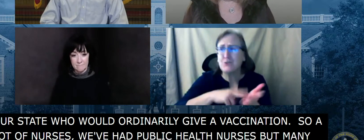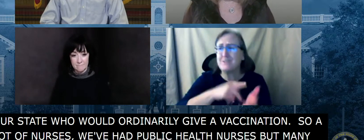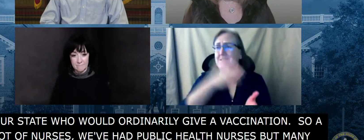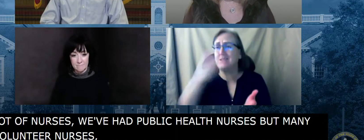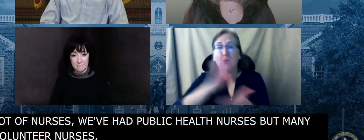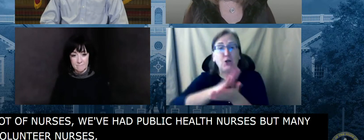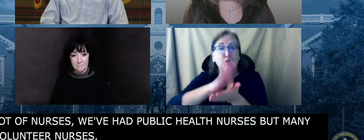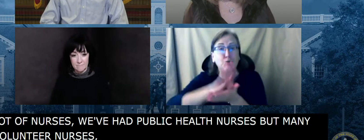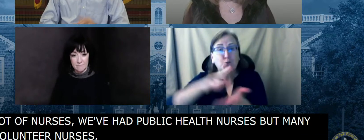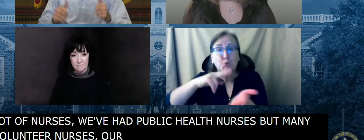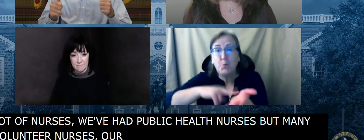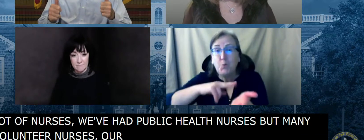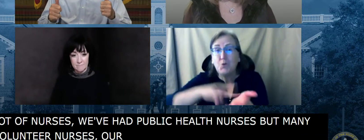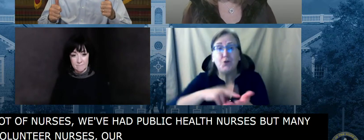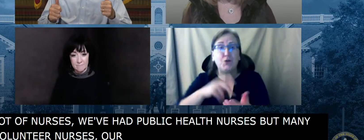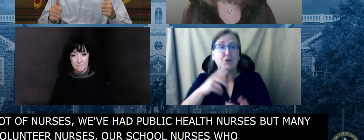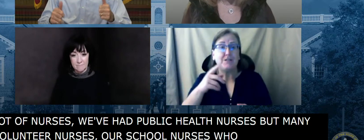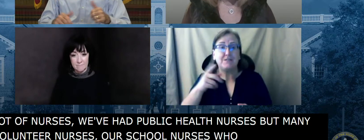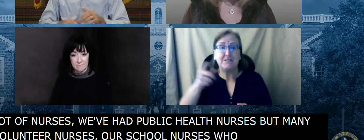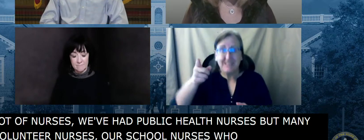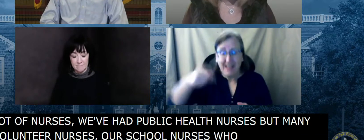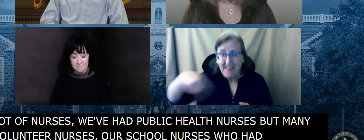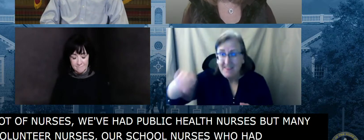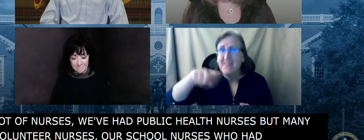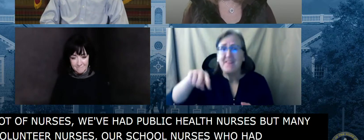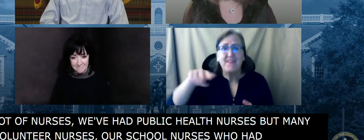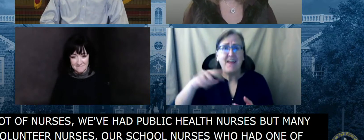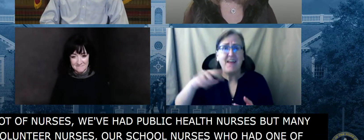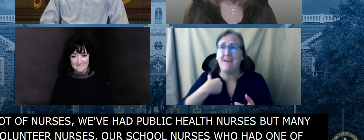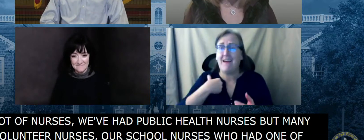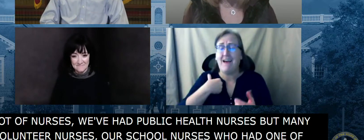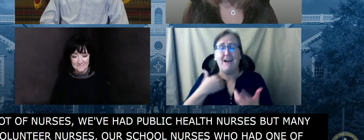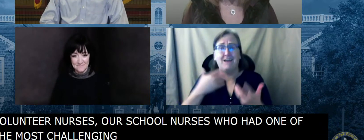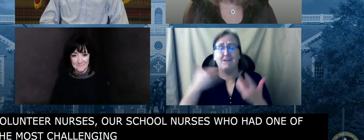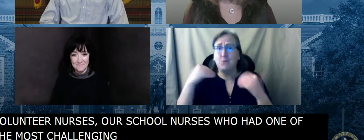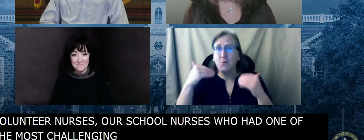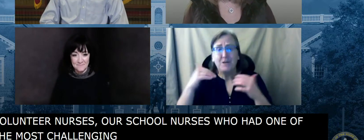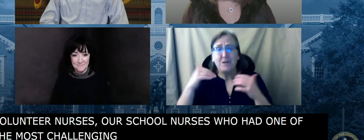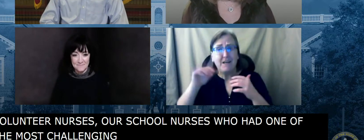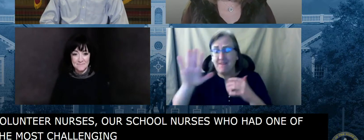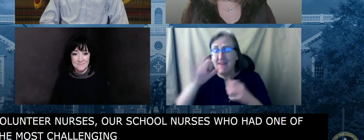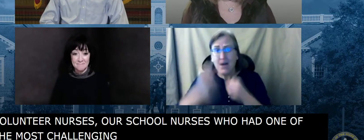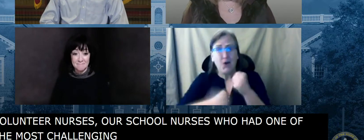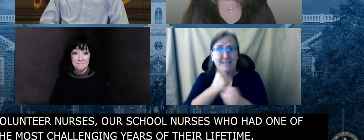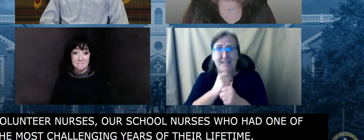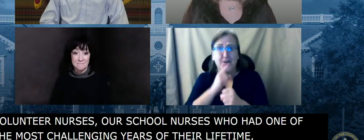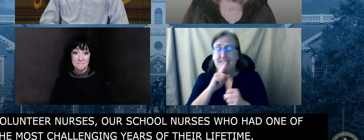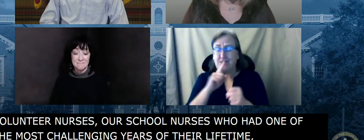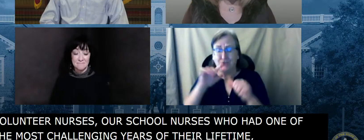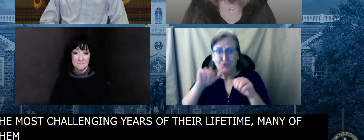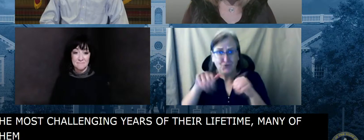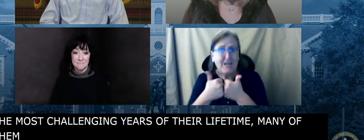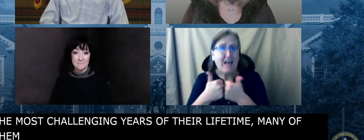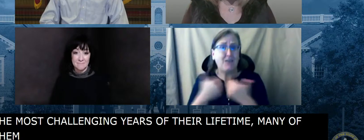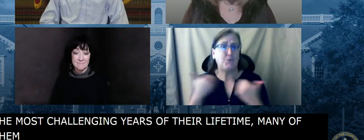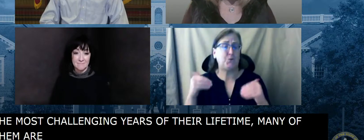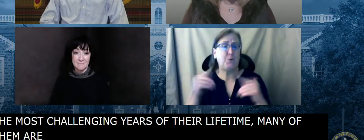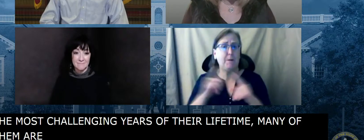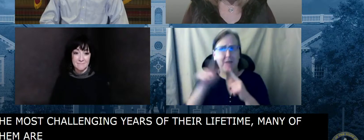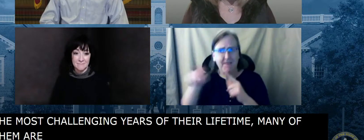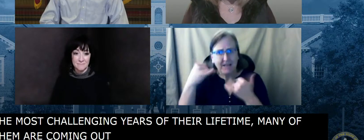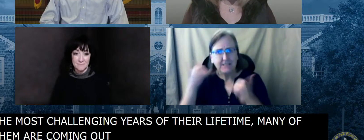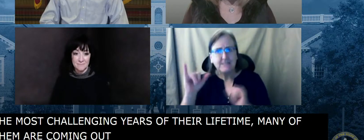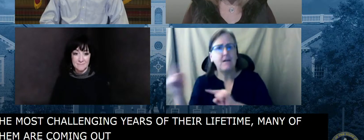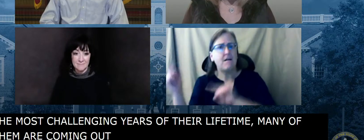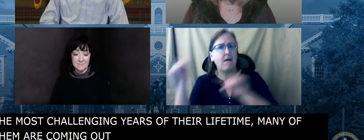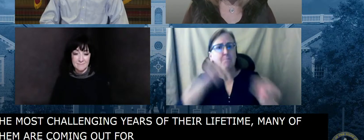had, one of the most challenging years of their lifetime. Many of them are coming out for these events,